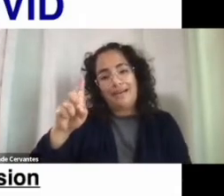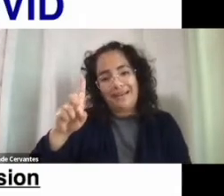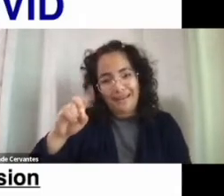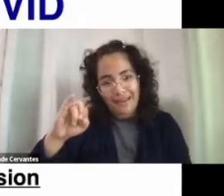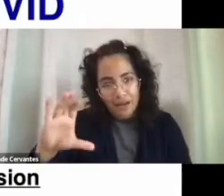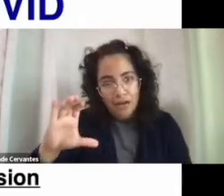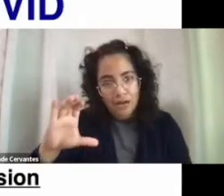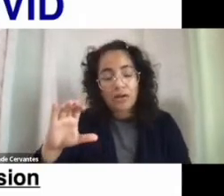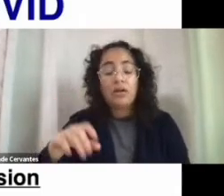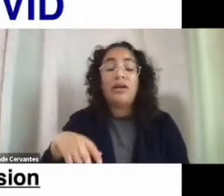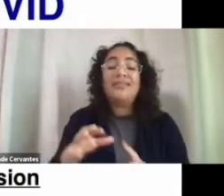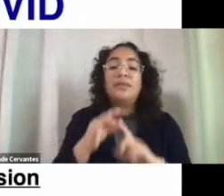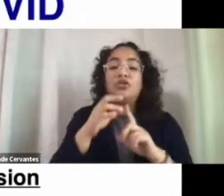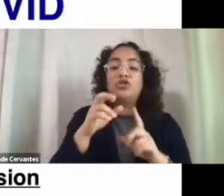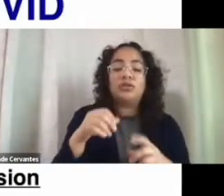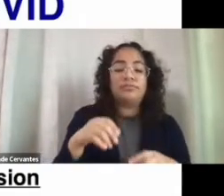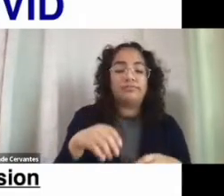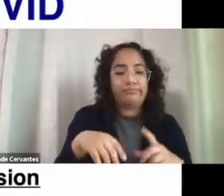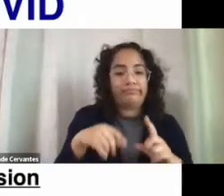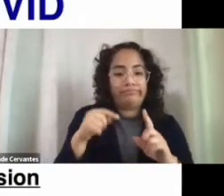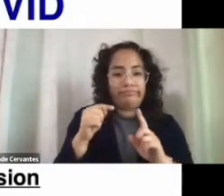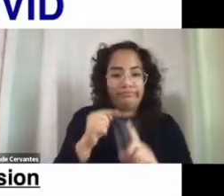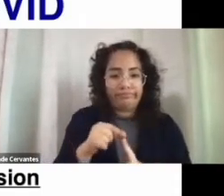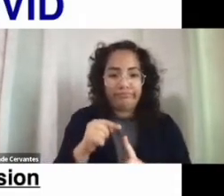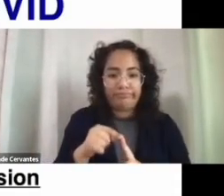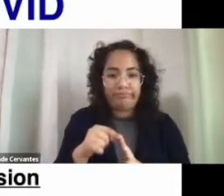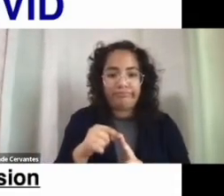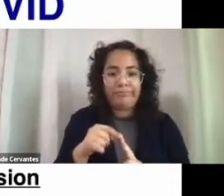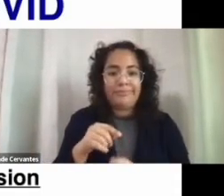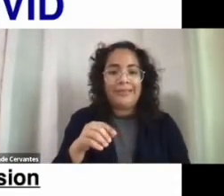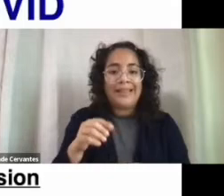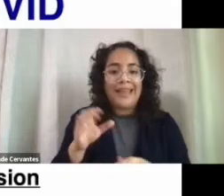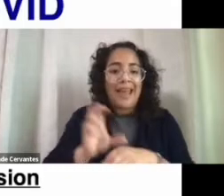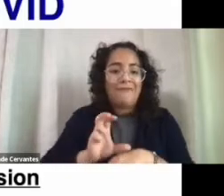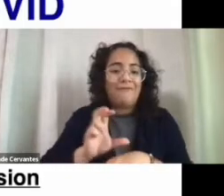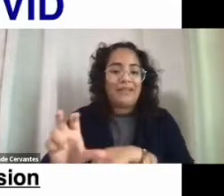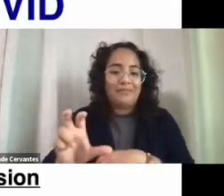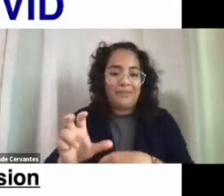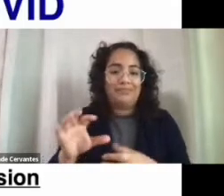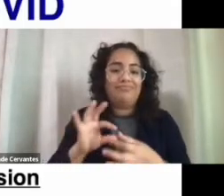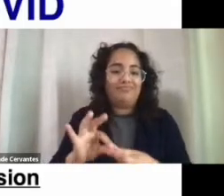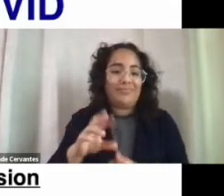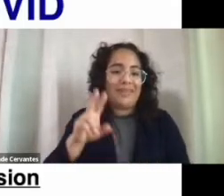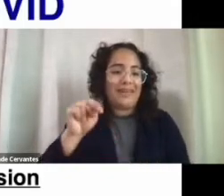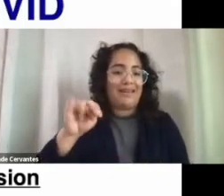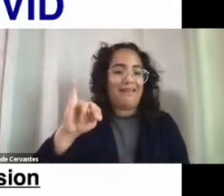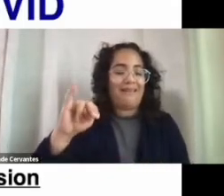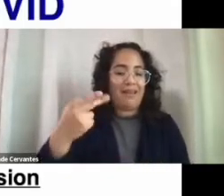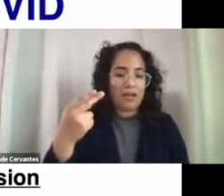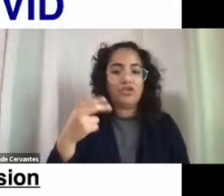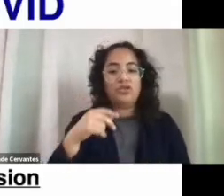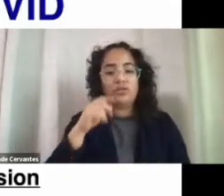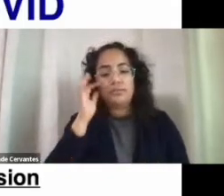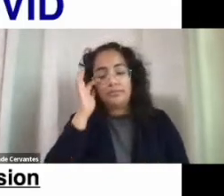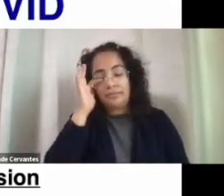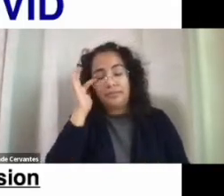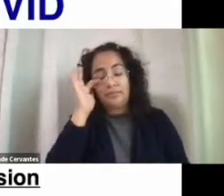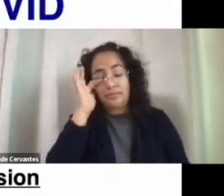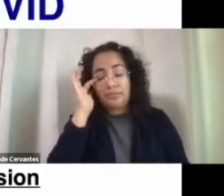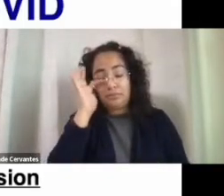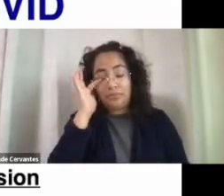the NIH and willingness to provide therapeutics on the part of companies that